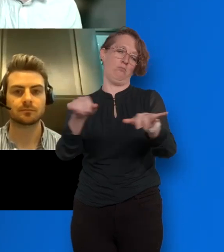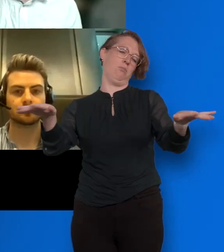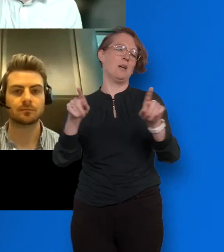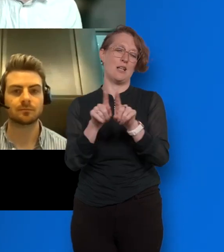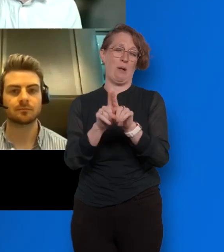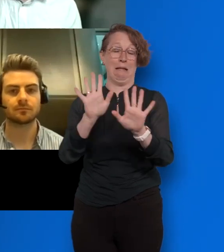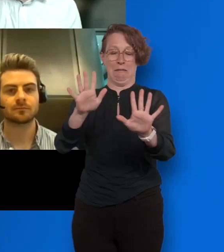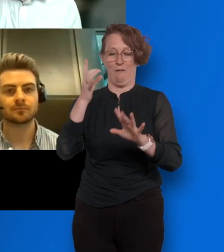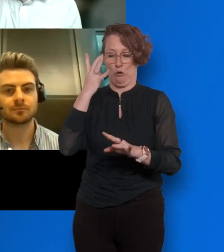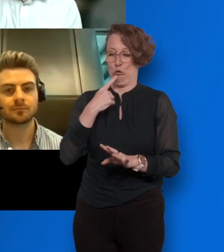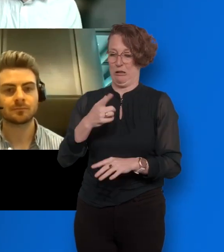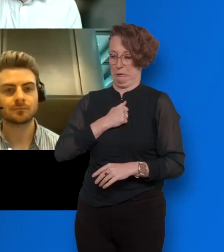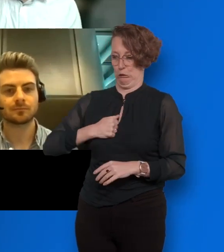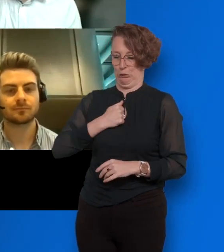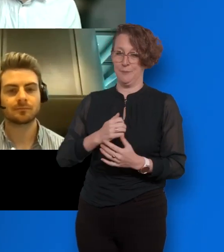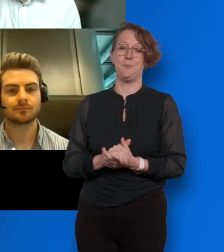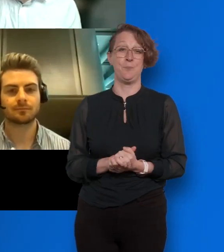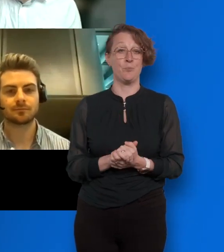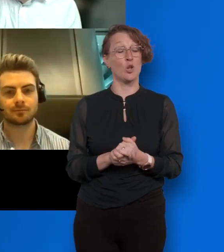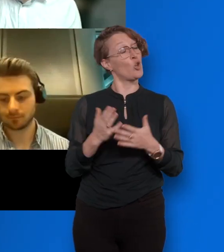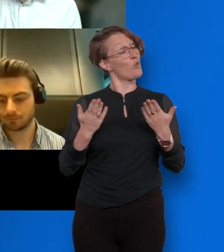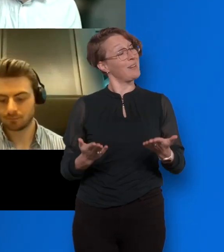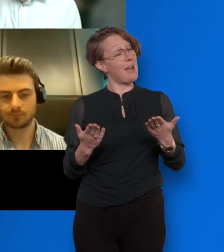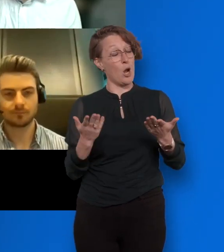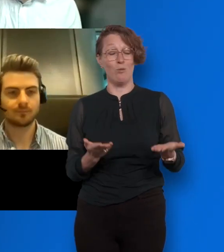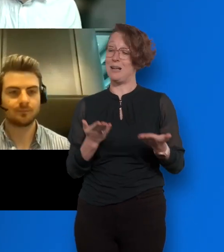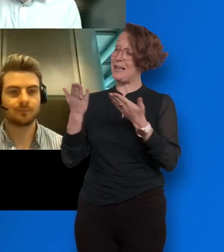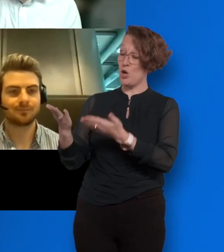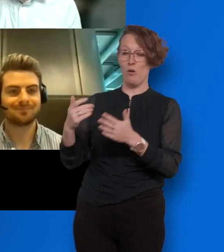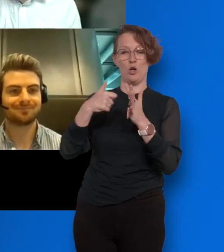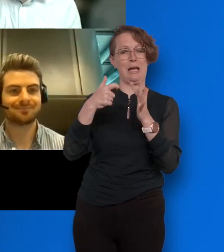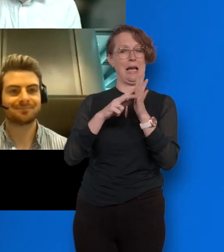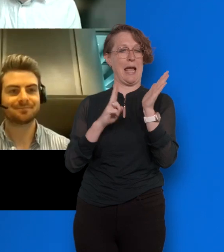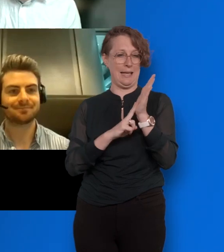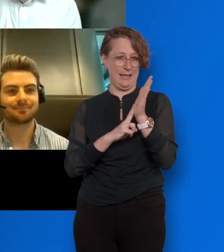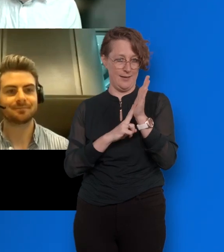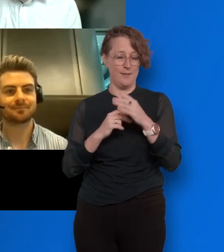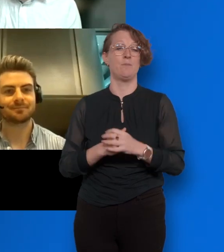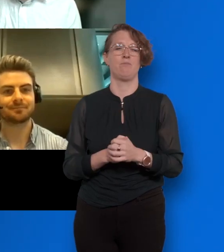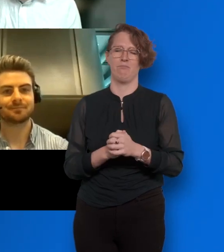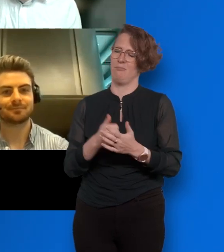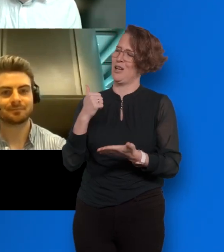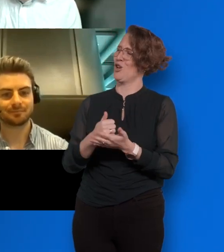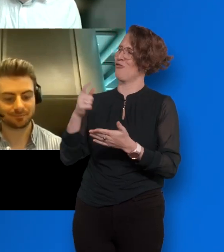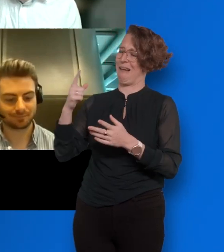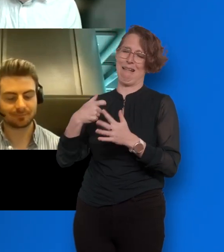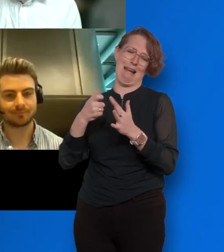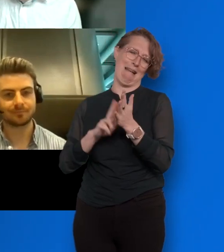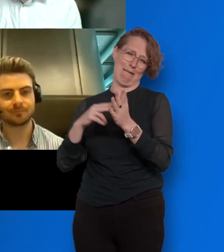that, I'm very sorry. So I would like to hand over to Ken great to have you here,